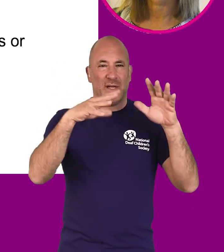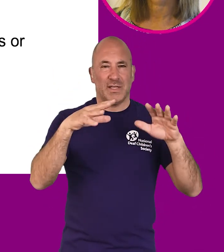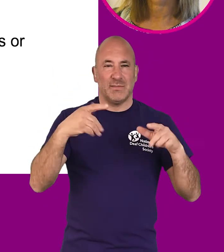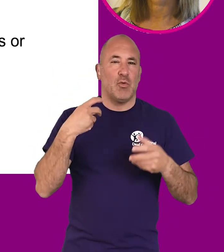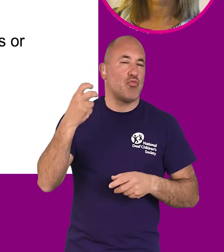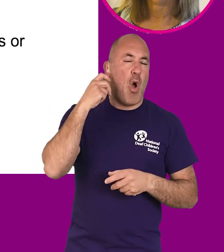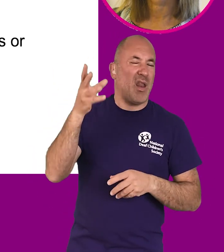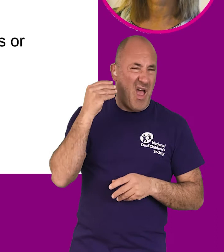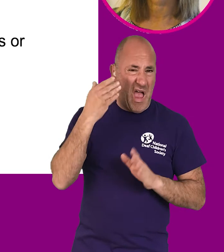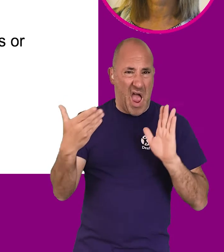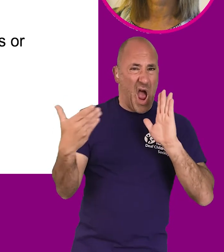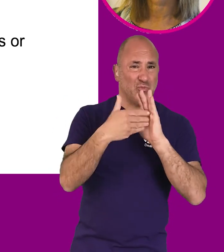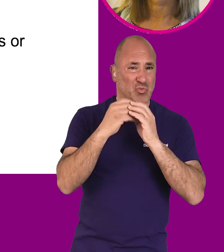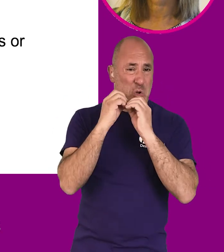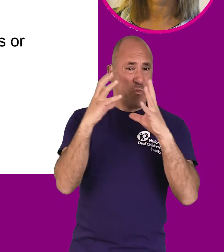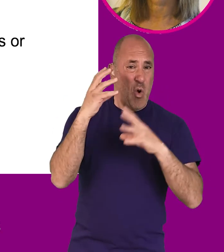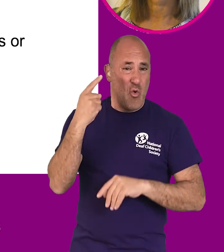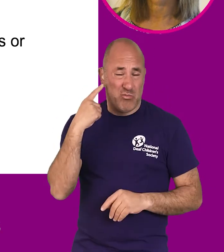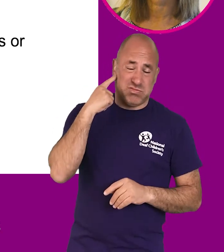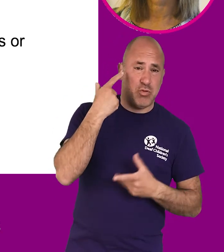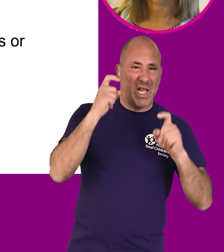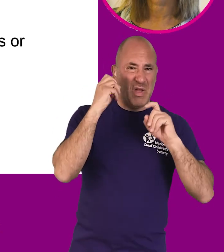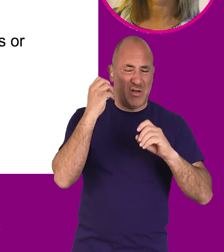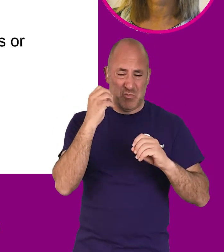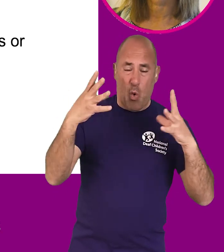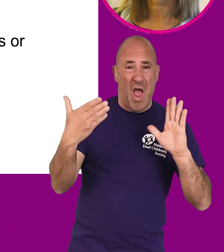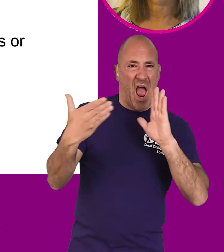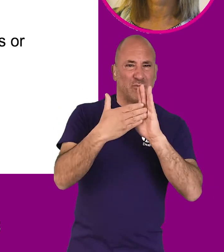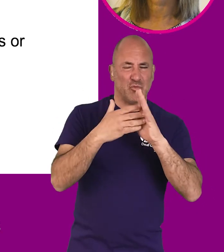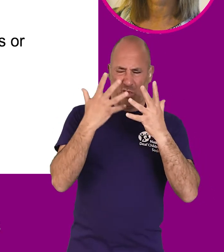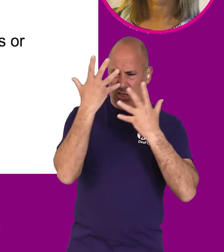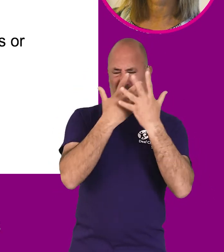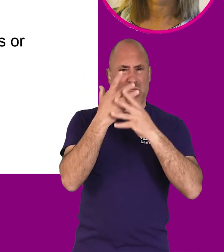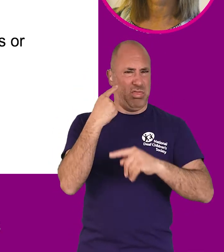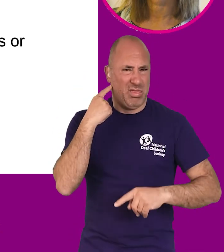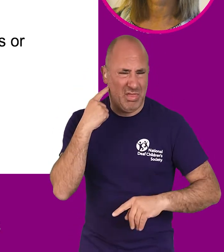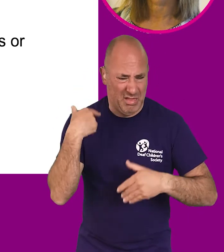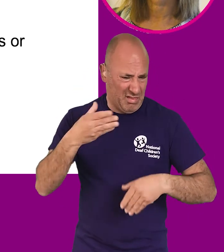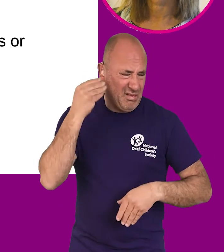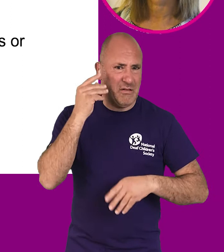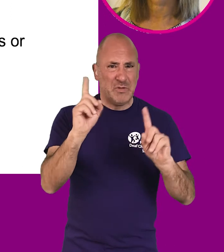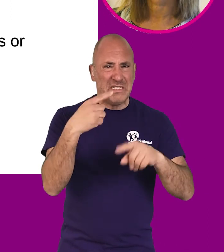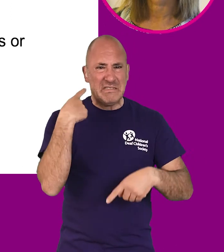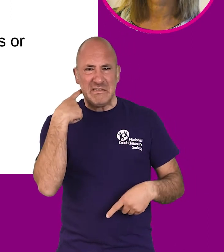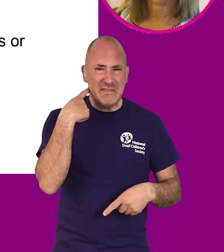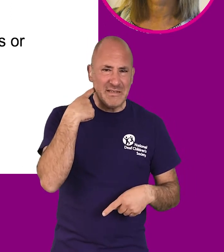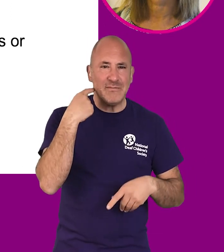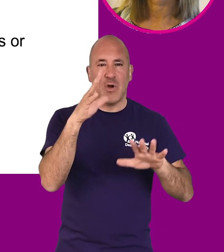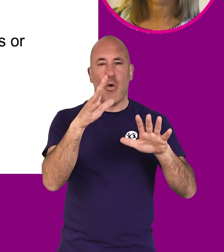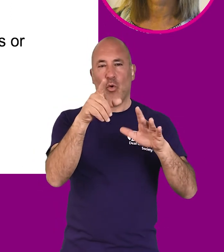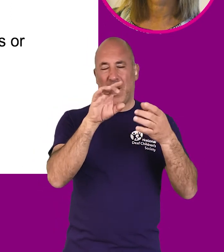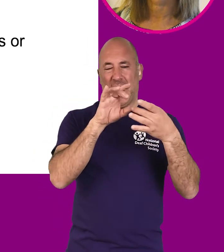it means that the background noise sometimes is amplified into their cochlear implants or their hearing aids, and it can become